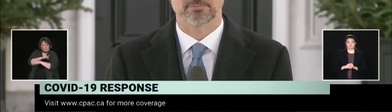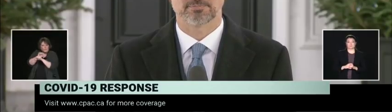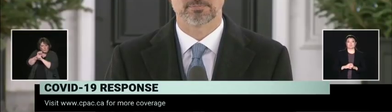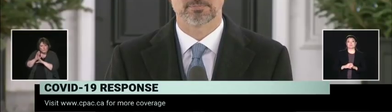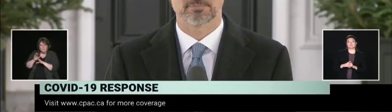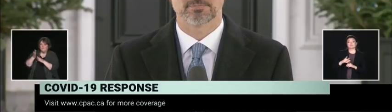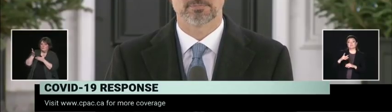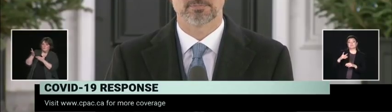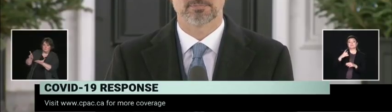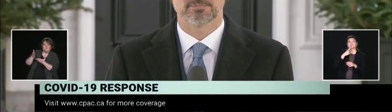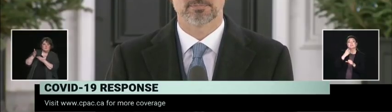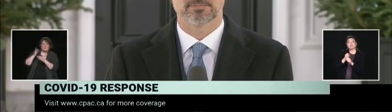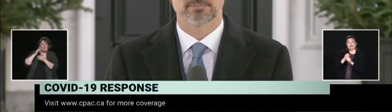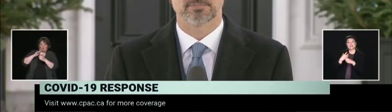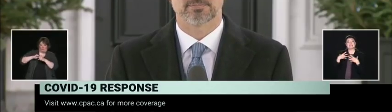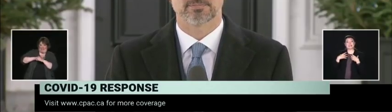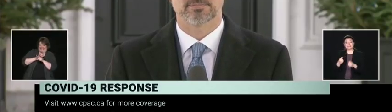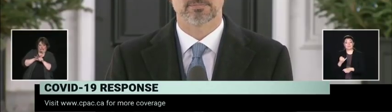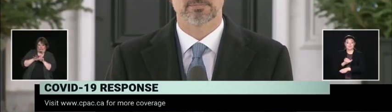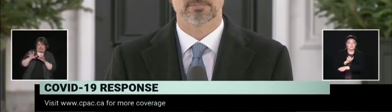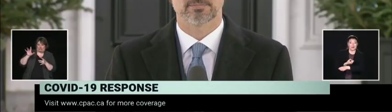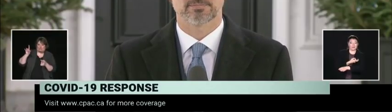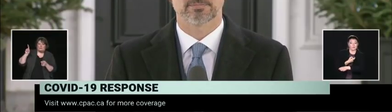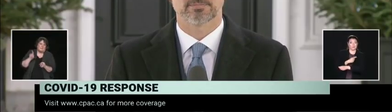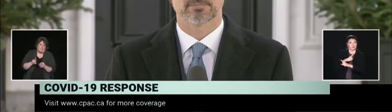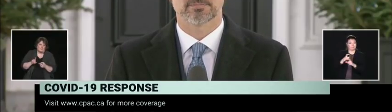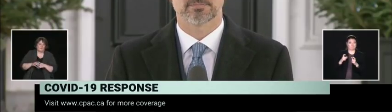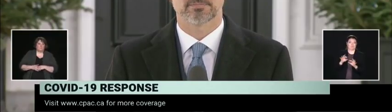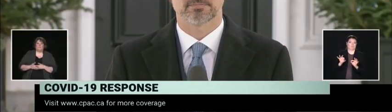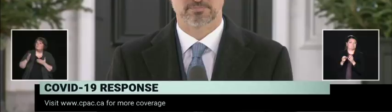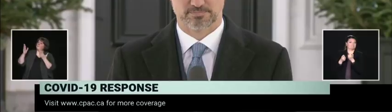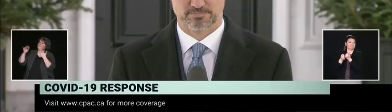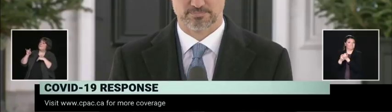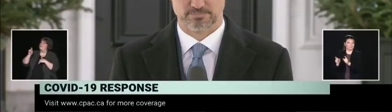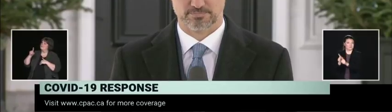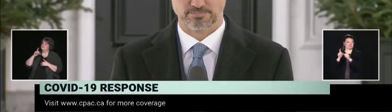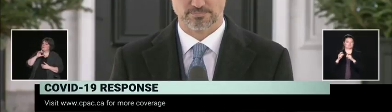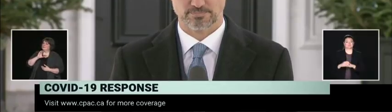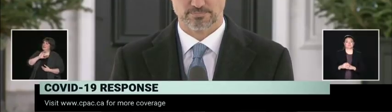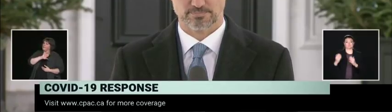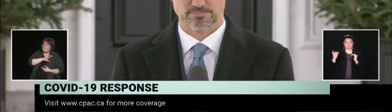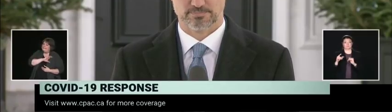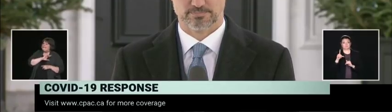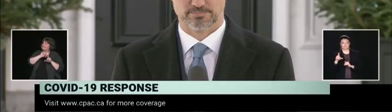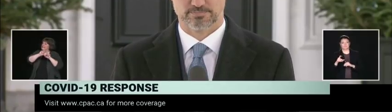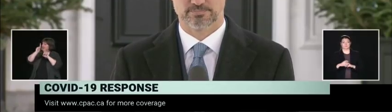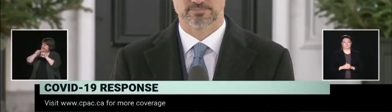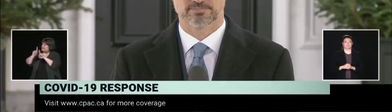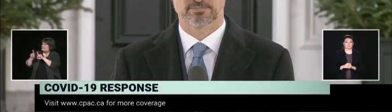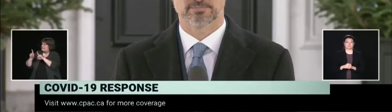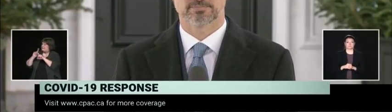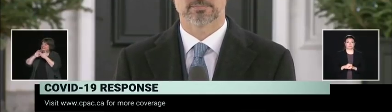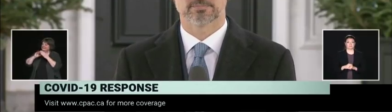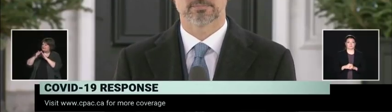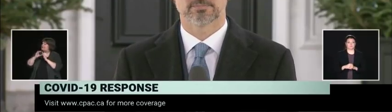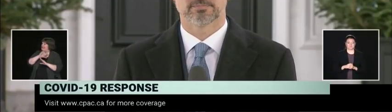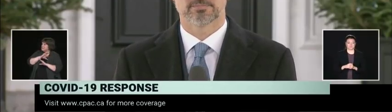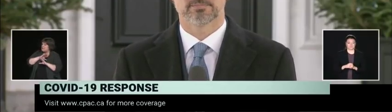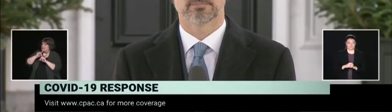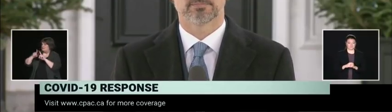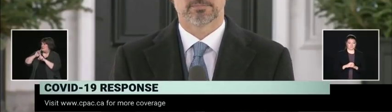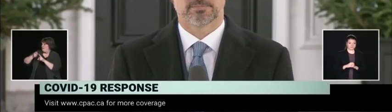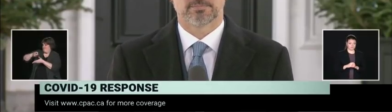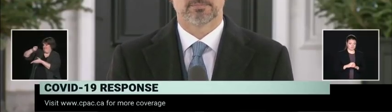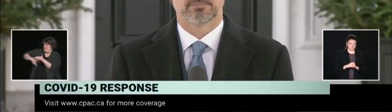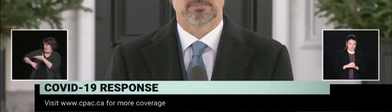disease. And a growing number of police forces and bylaw officers right across the country are now starting to lay fines